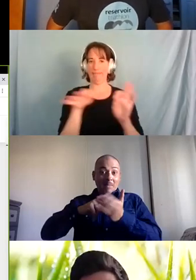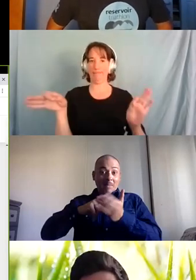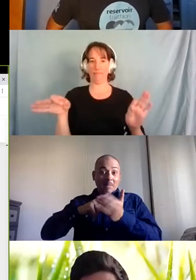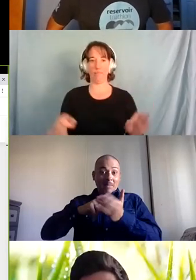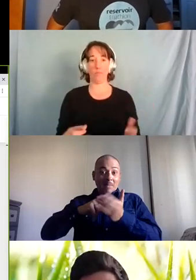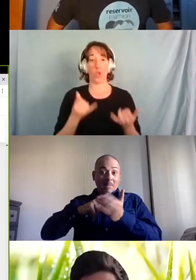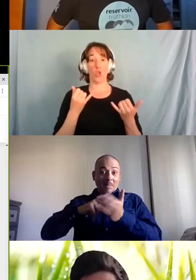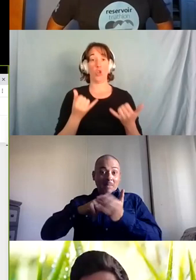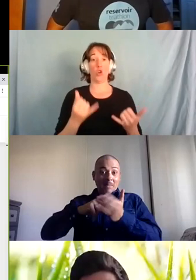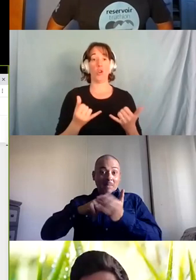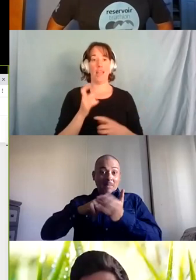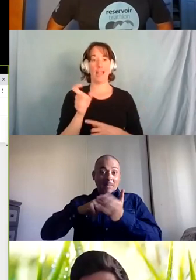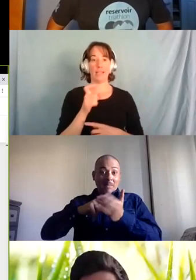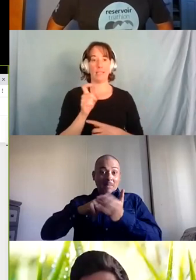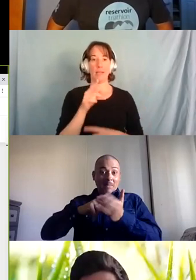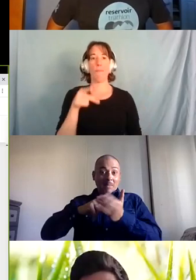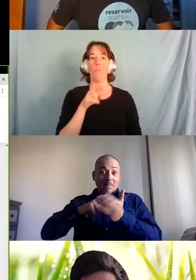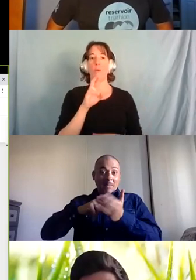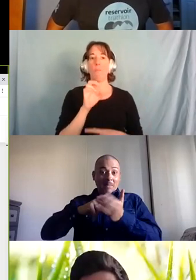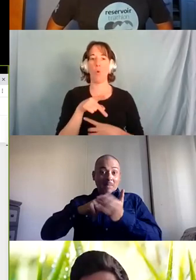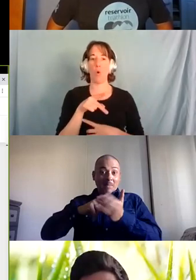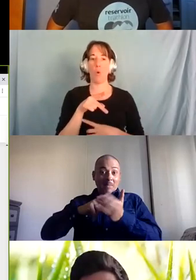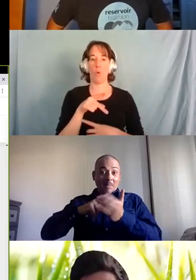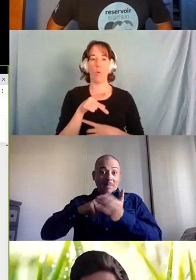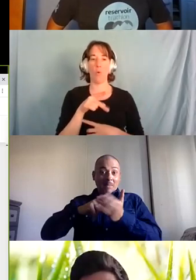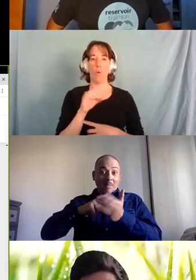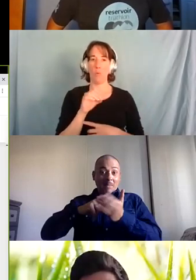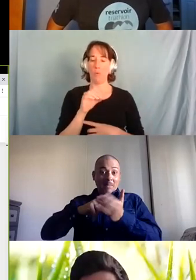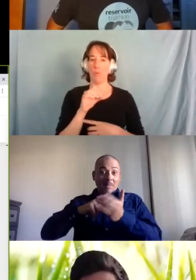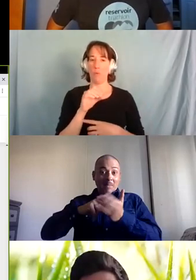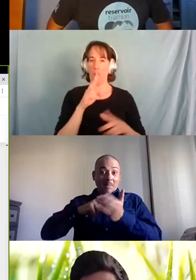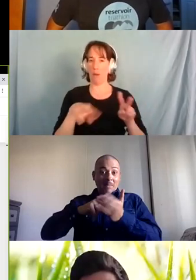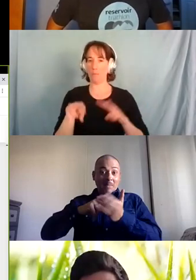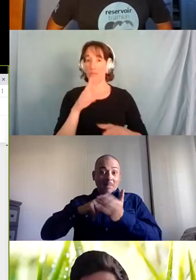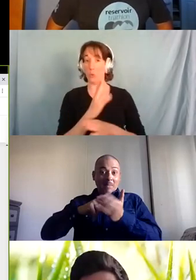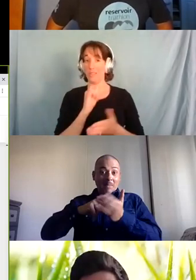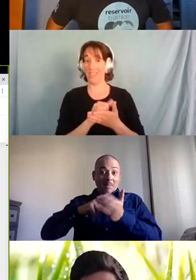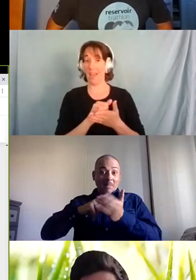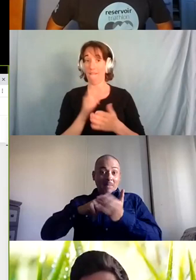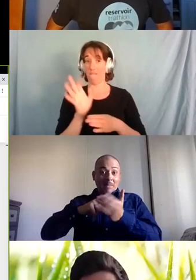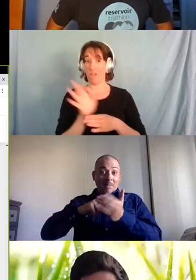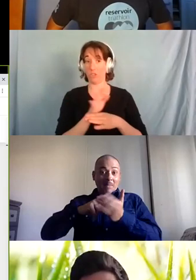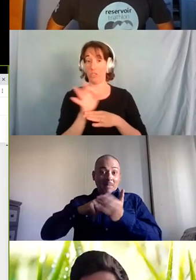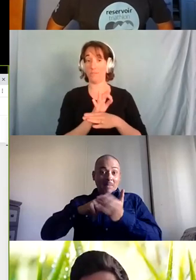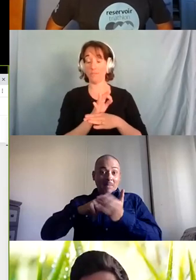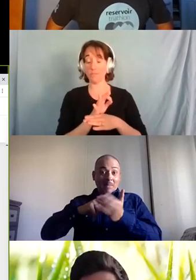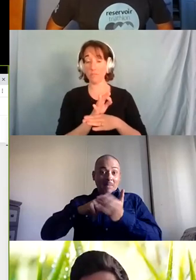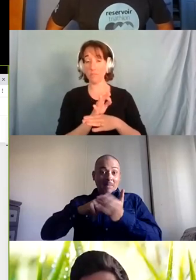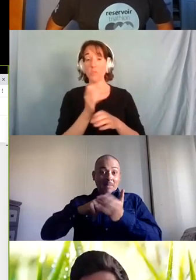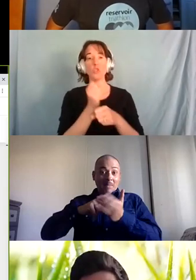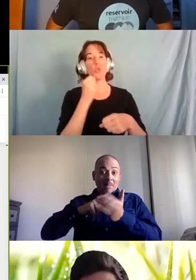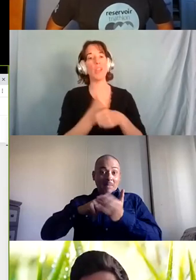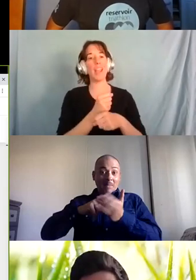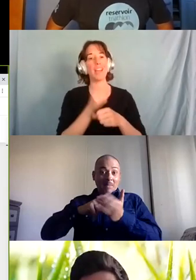that prep-pro observation, is basically using that prep-pro function to create an image that the computer